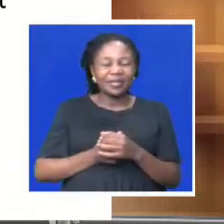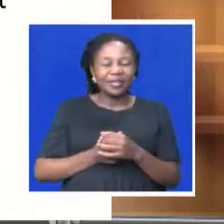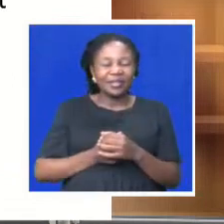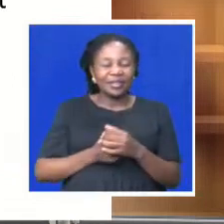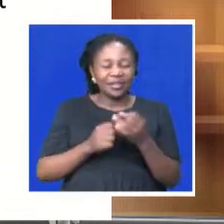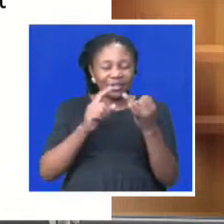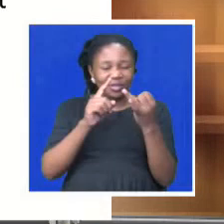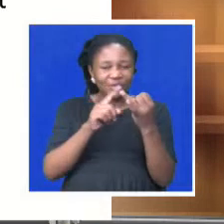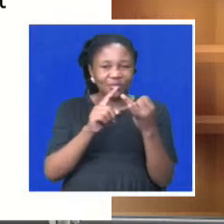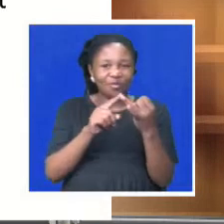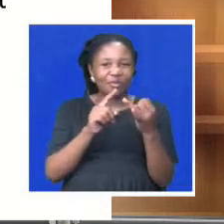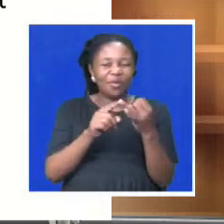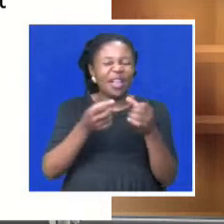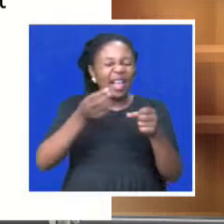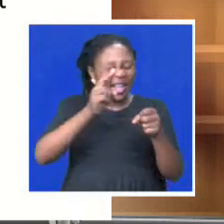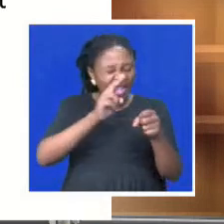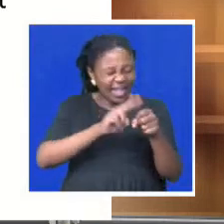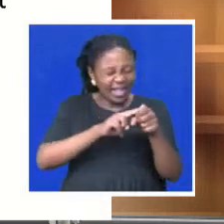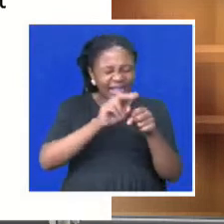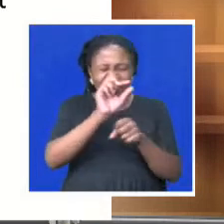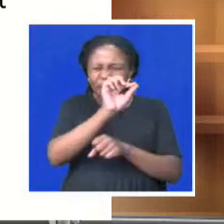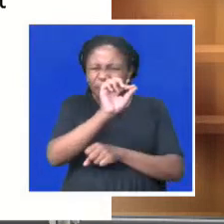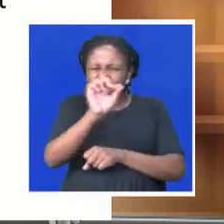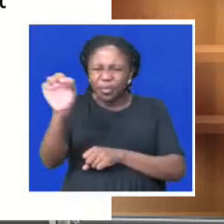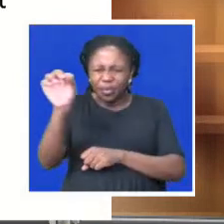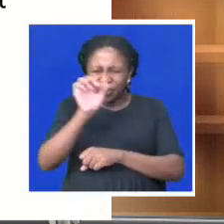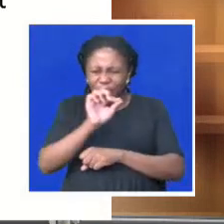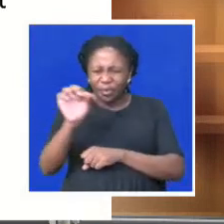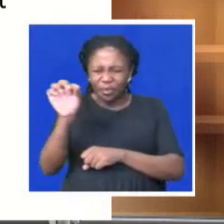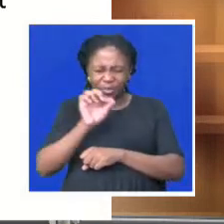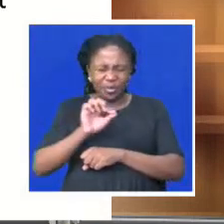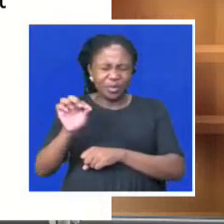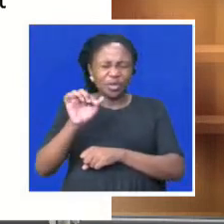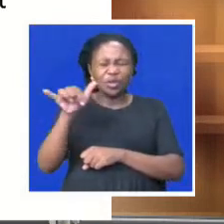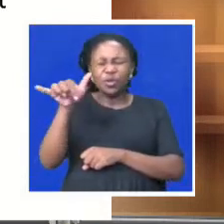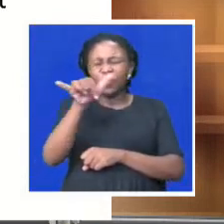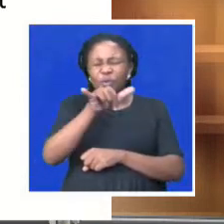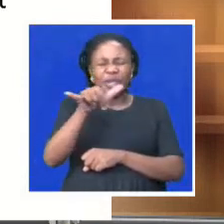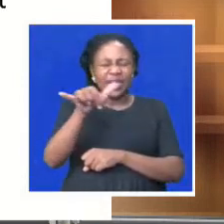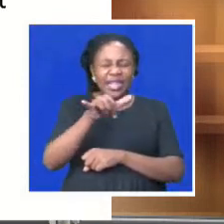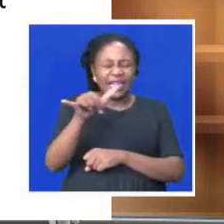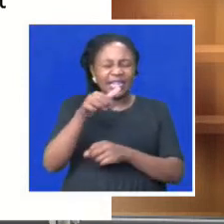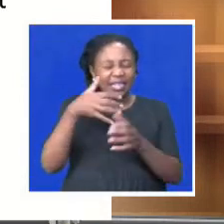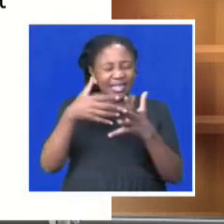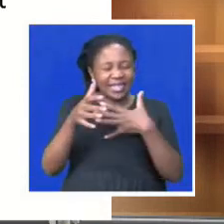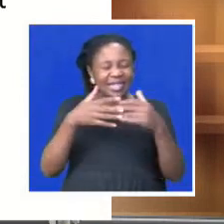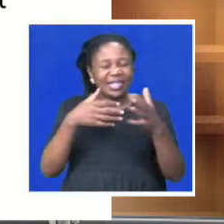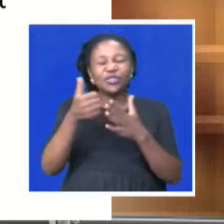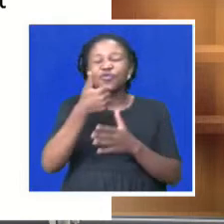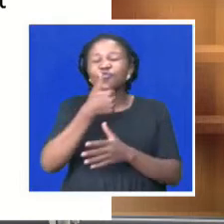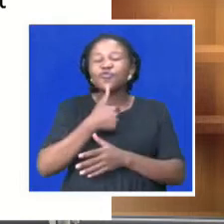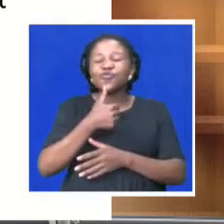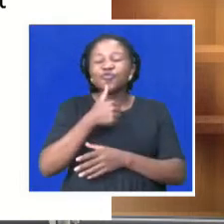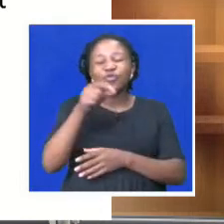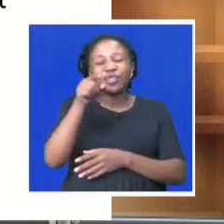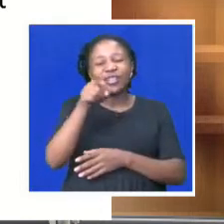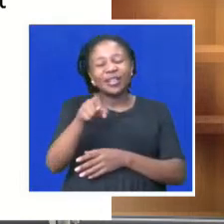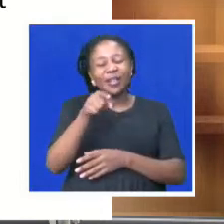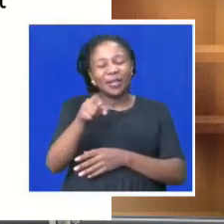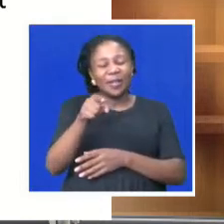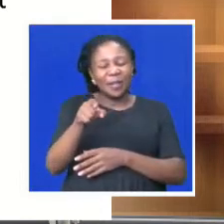to highlight the elements of style in a narrative text. You should be able